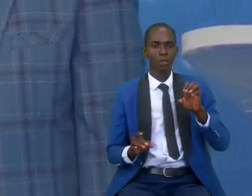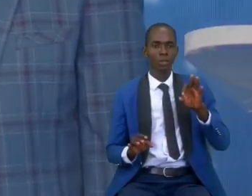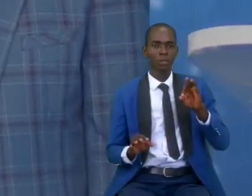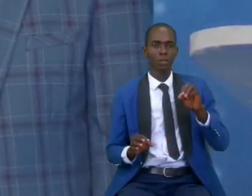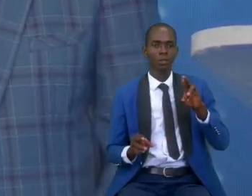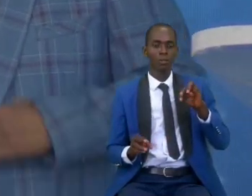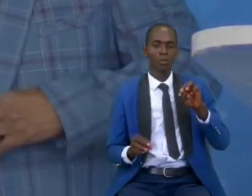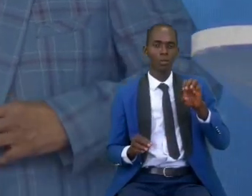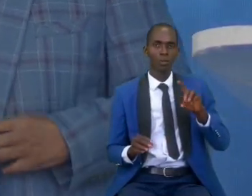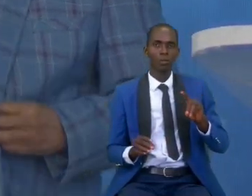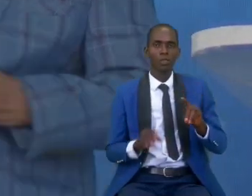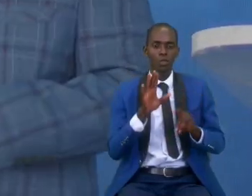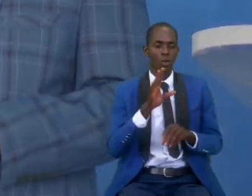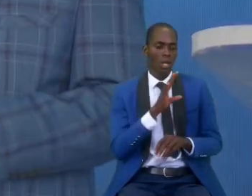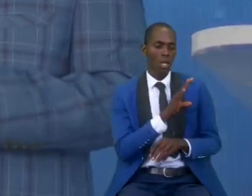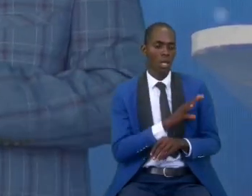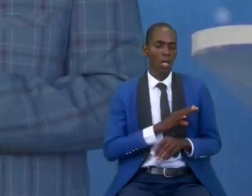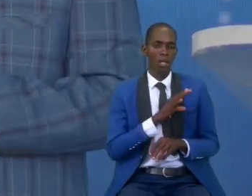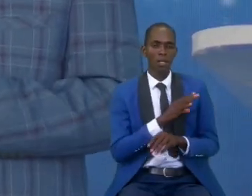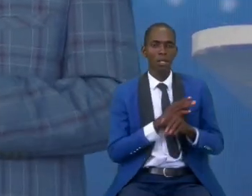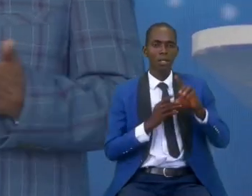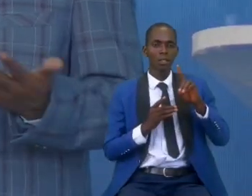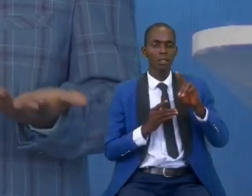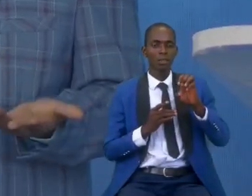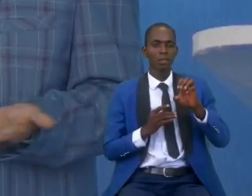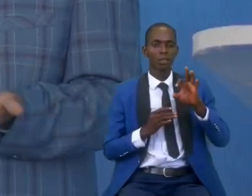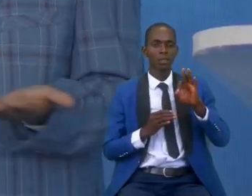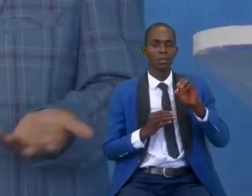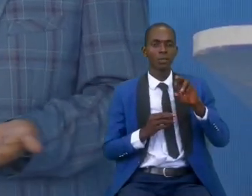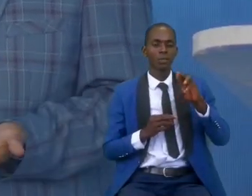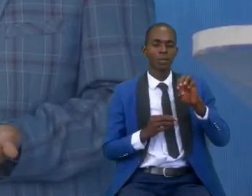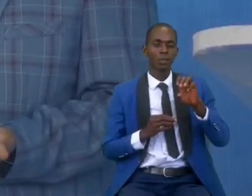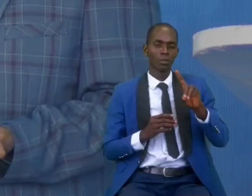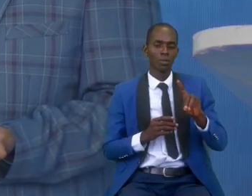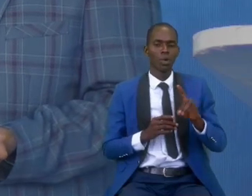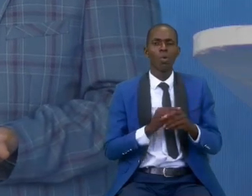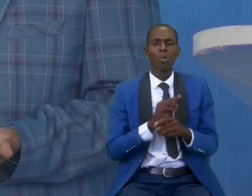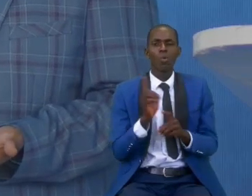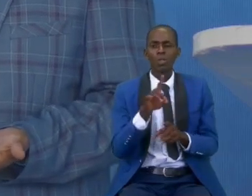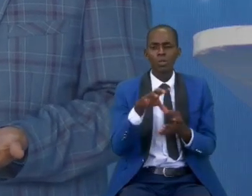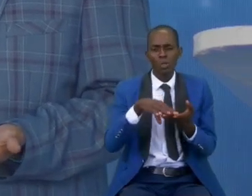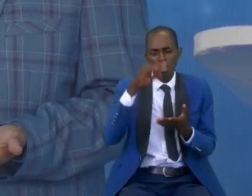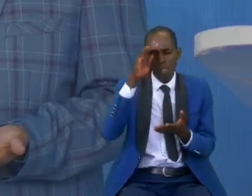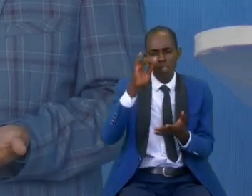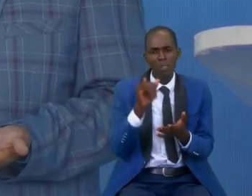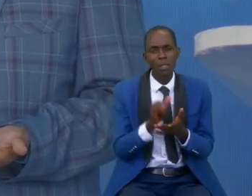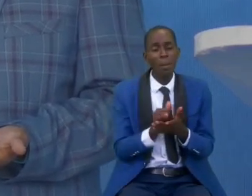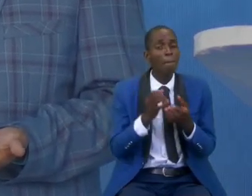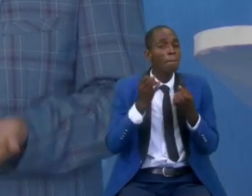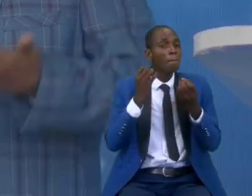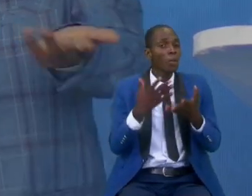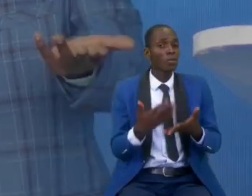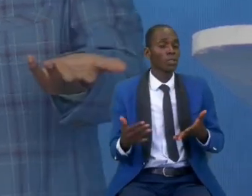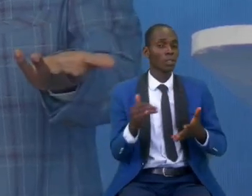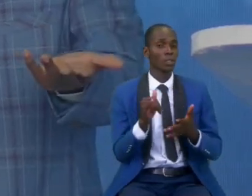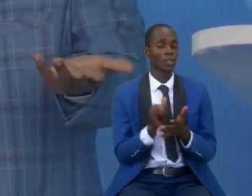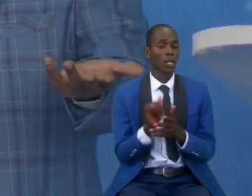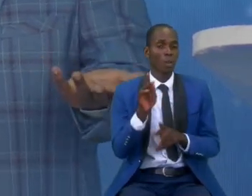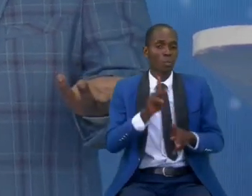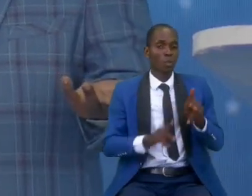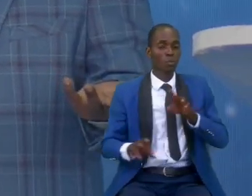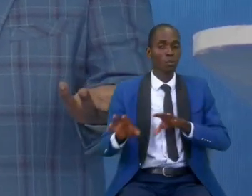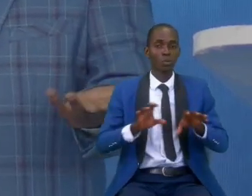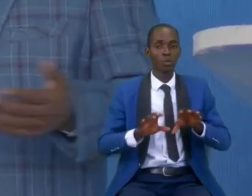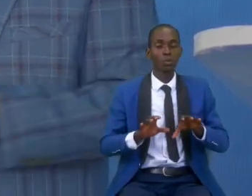that? Many of the things people do, they don't even use the maths were taught in class. They don't use